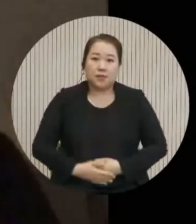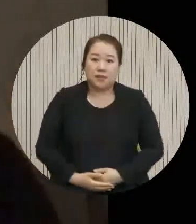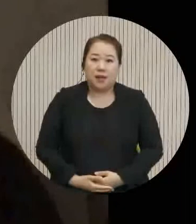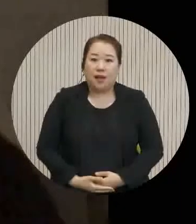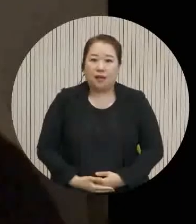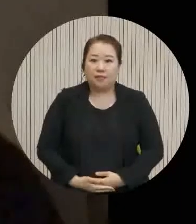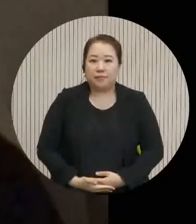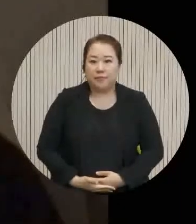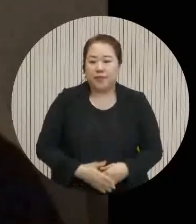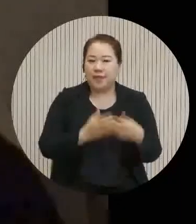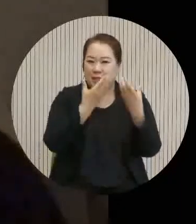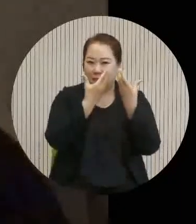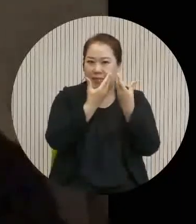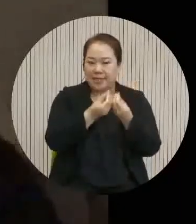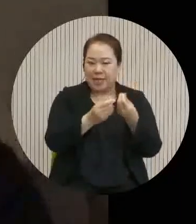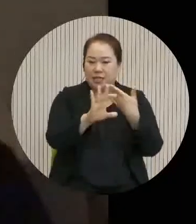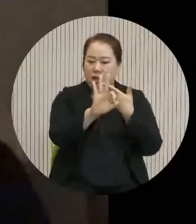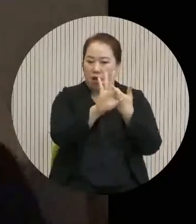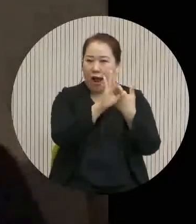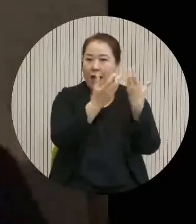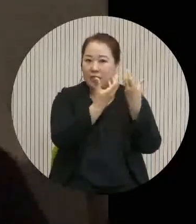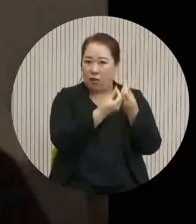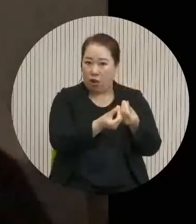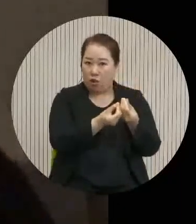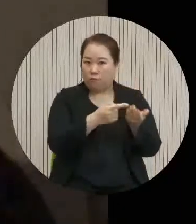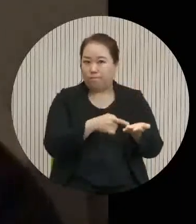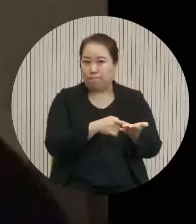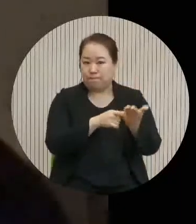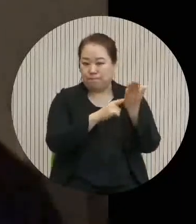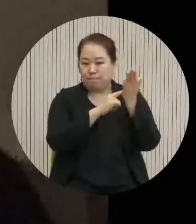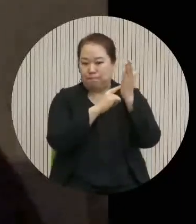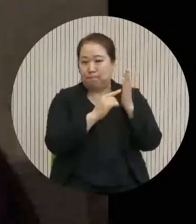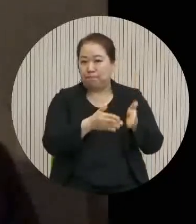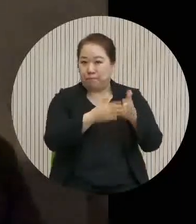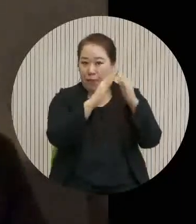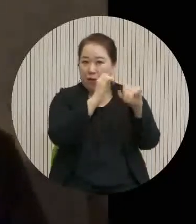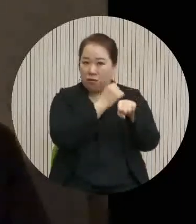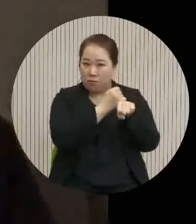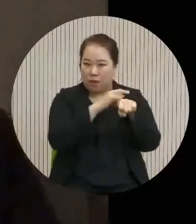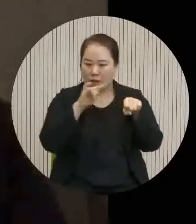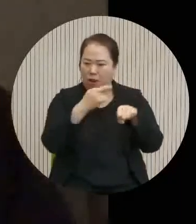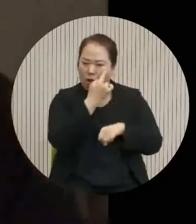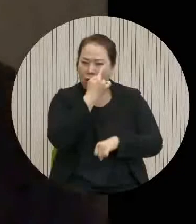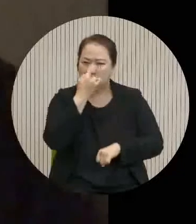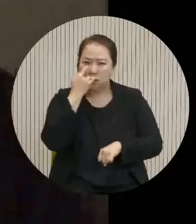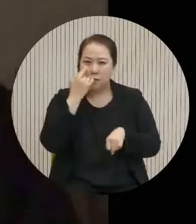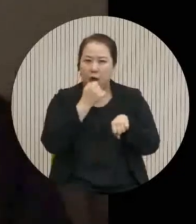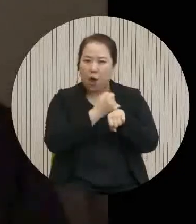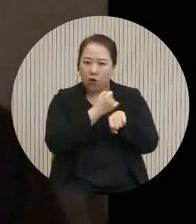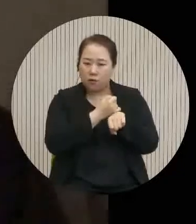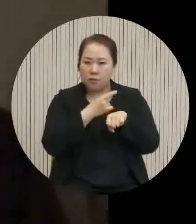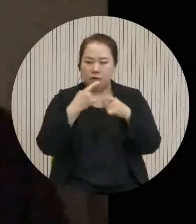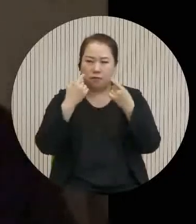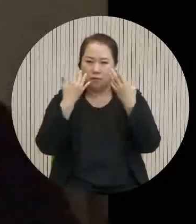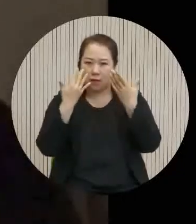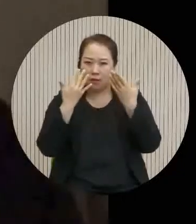and a hypothesis is simply what you think might be right. It's not necessarily the truth. And then what you do is you